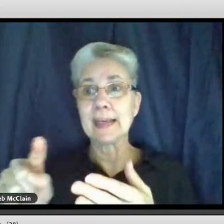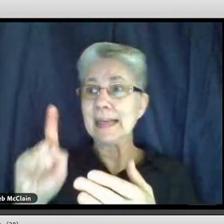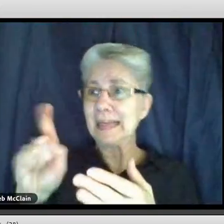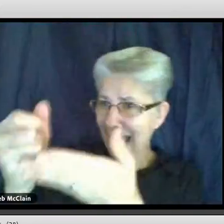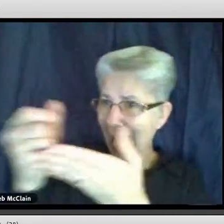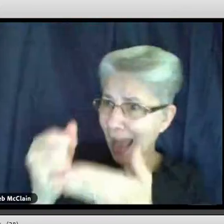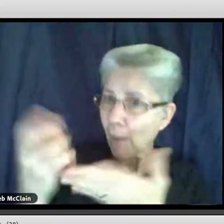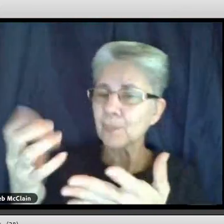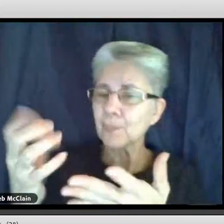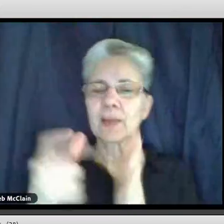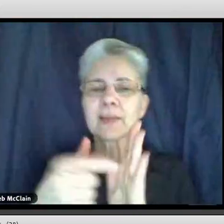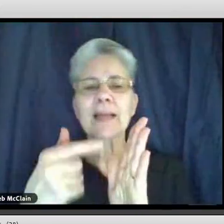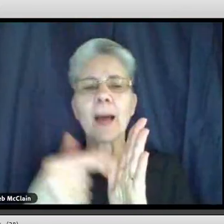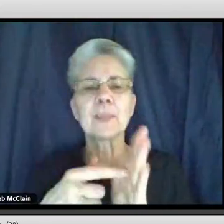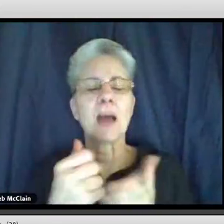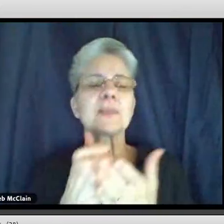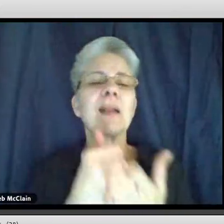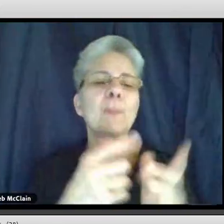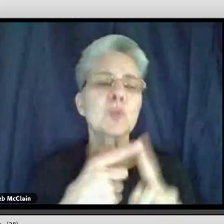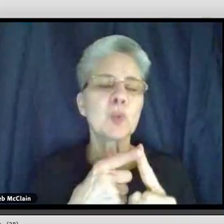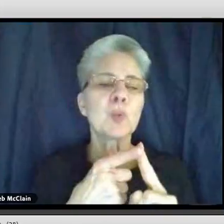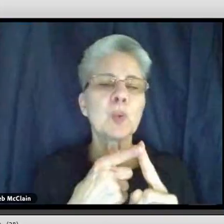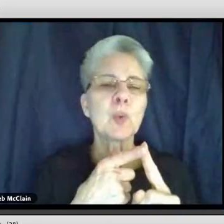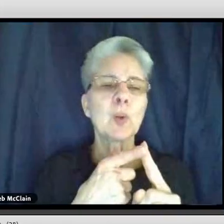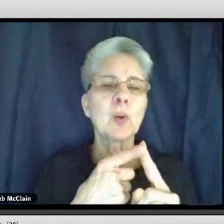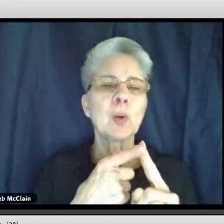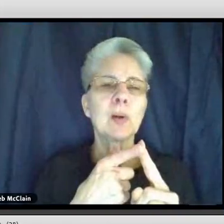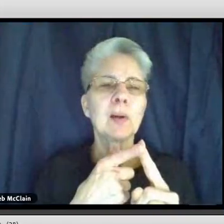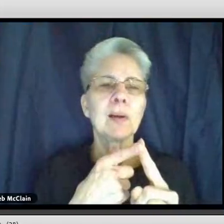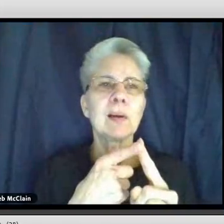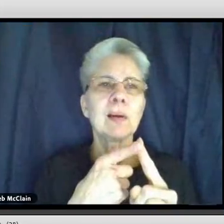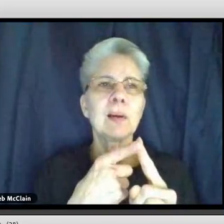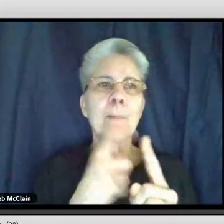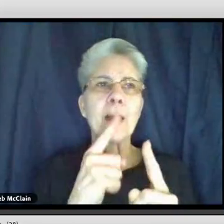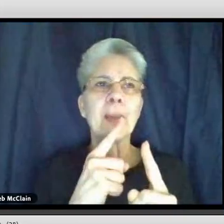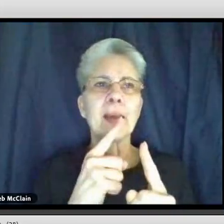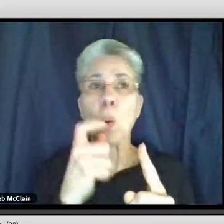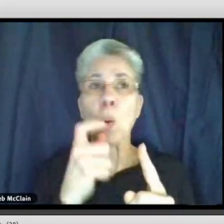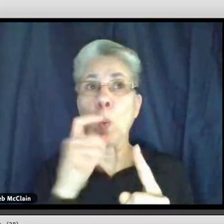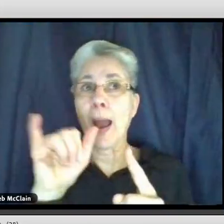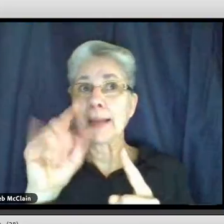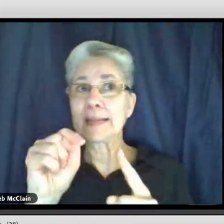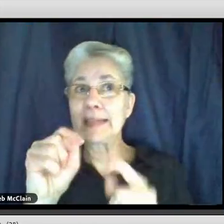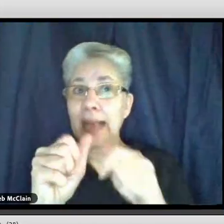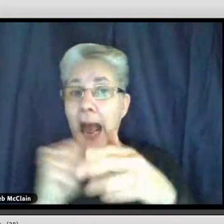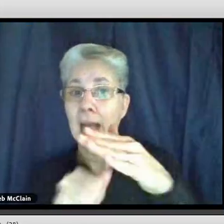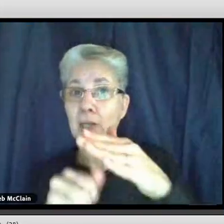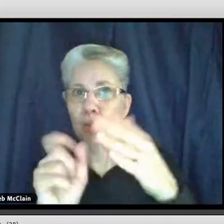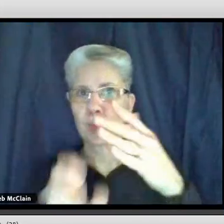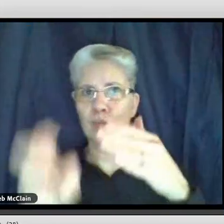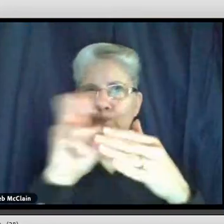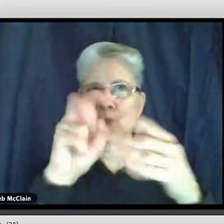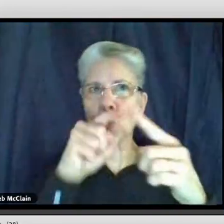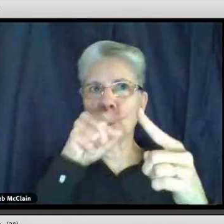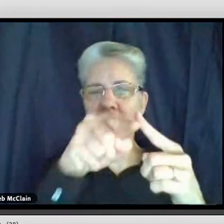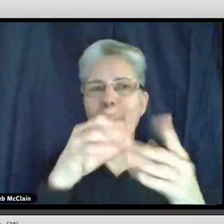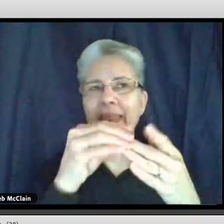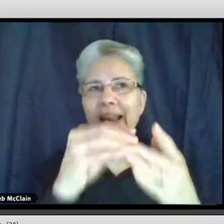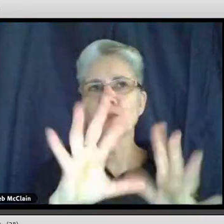And sometimes it also helps to go a bit above the IT department and get the leaders